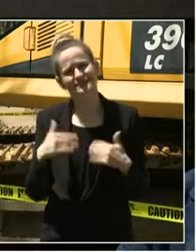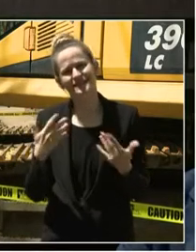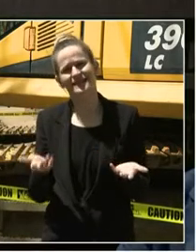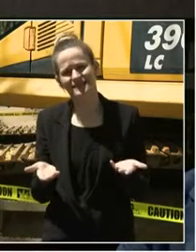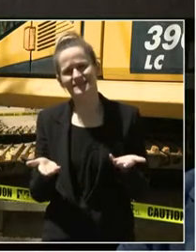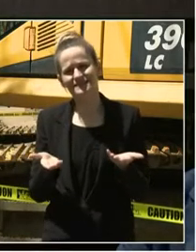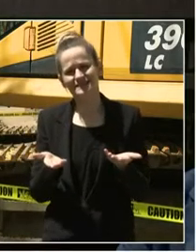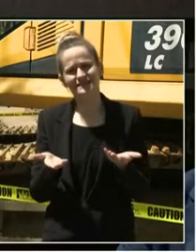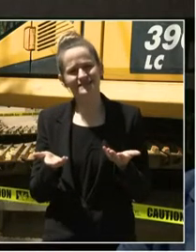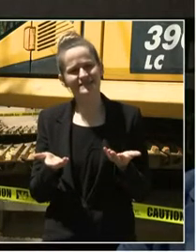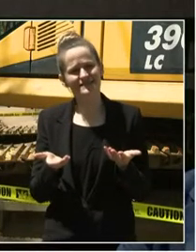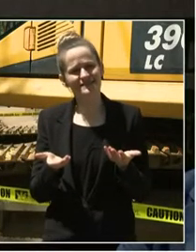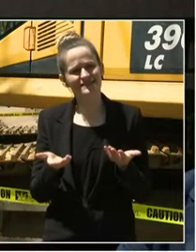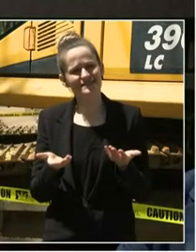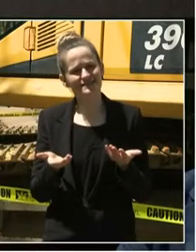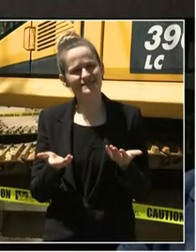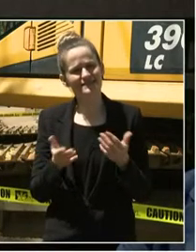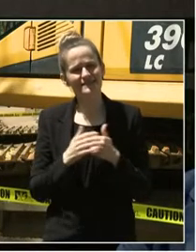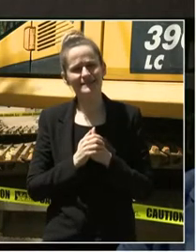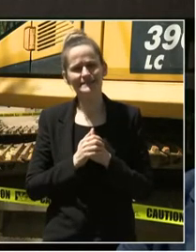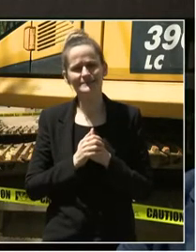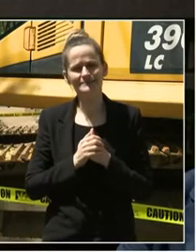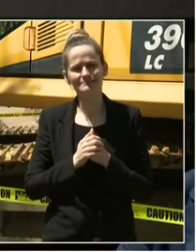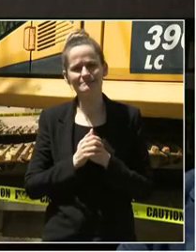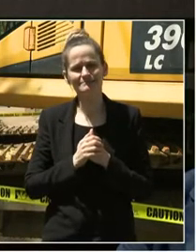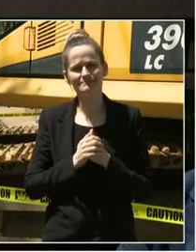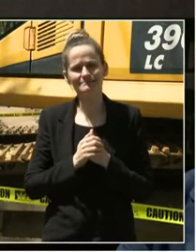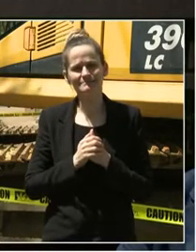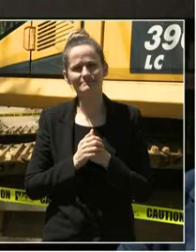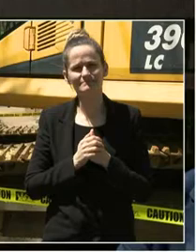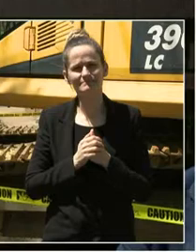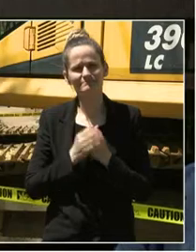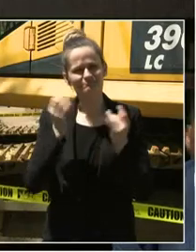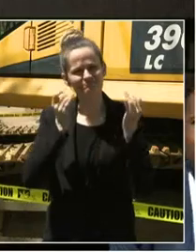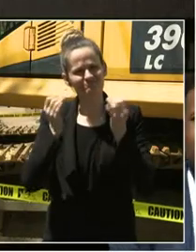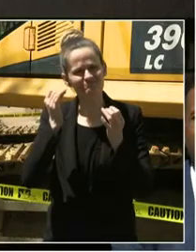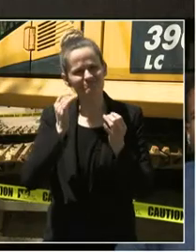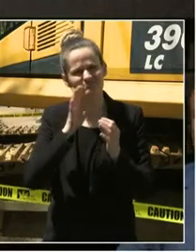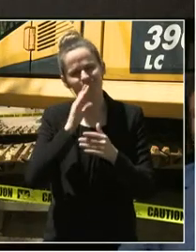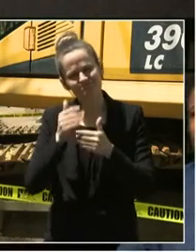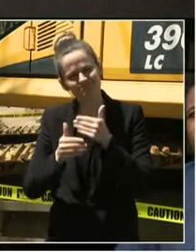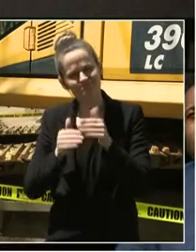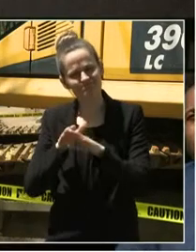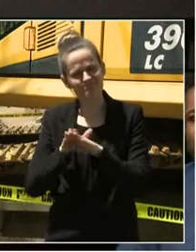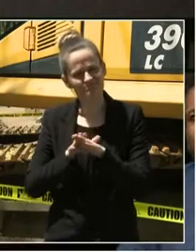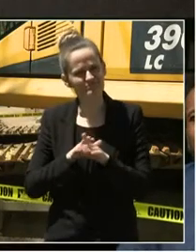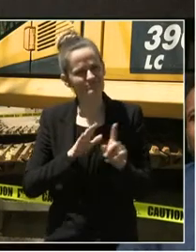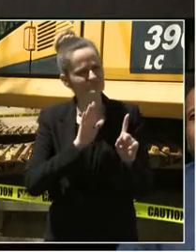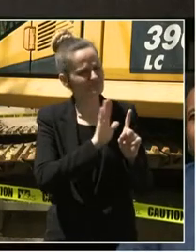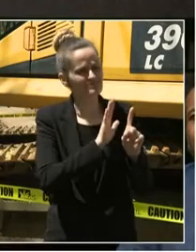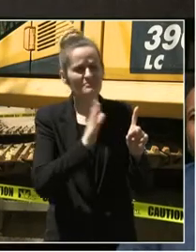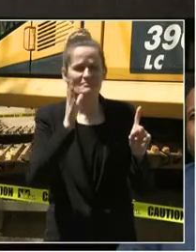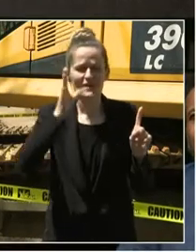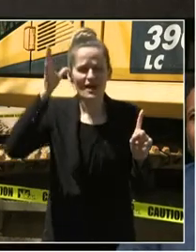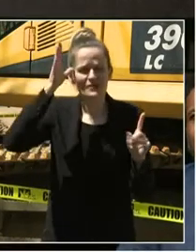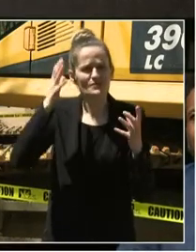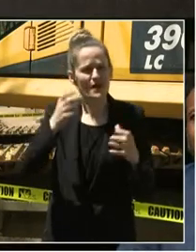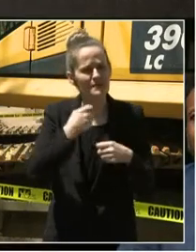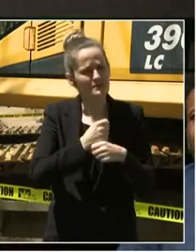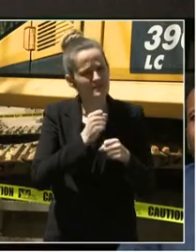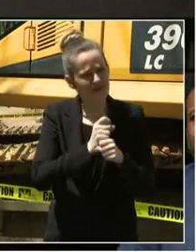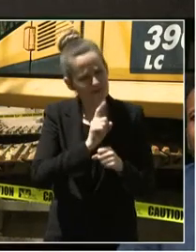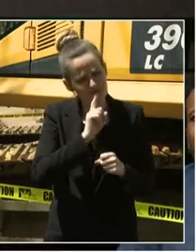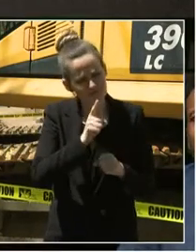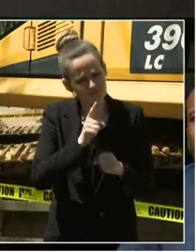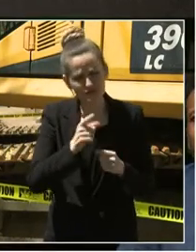spearheaded the case to be able to make sure that young people like